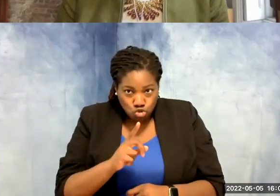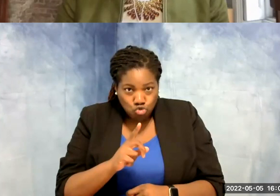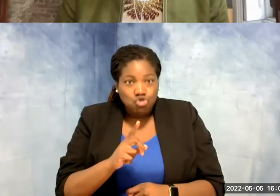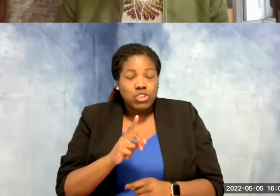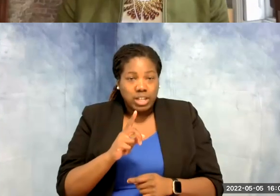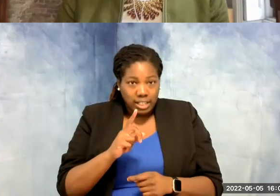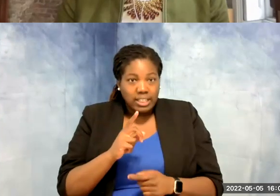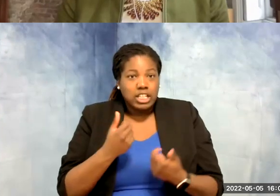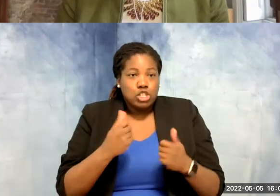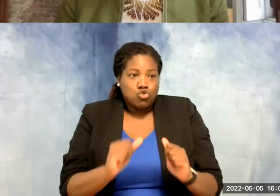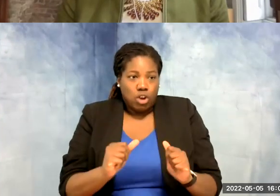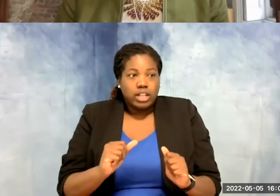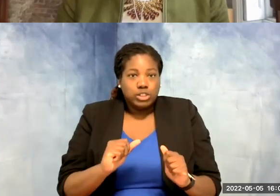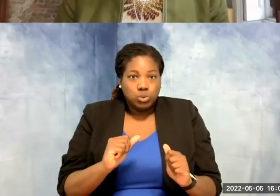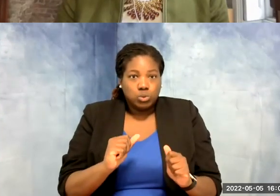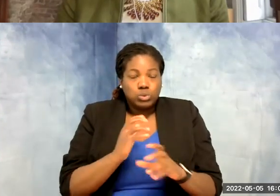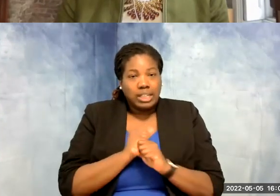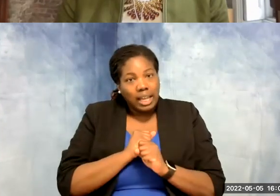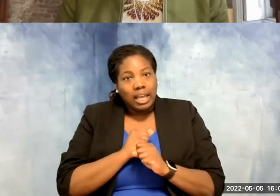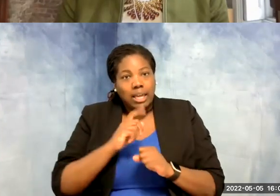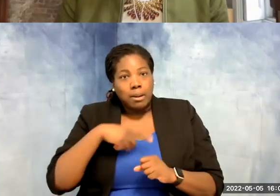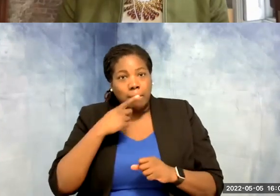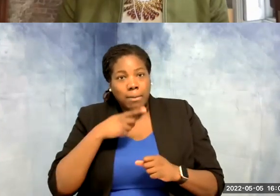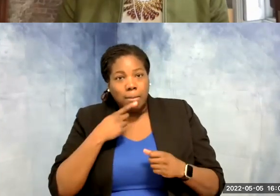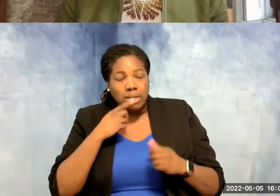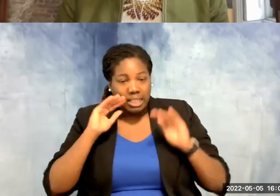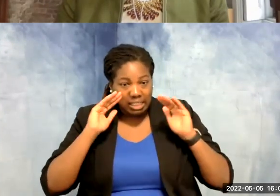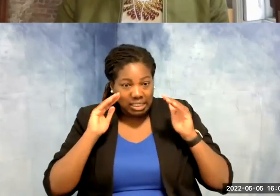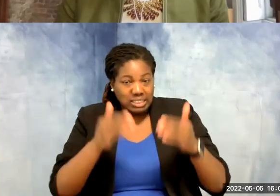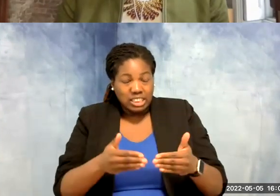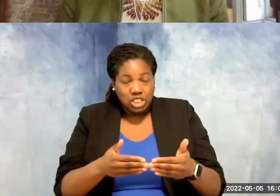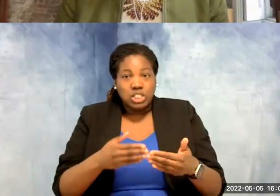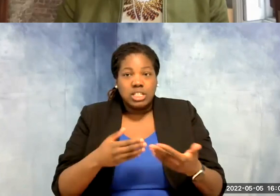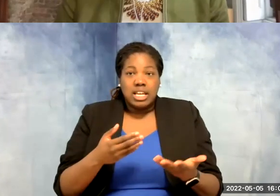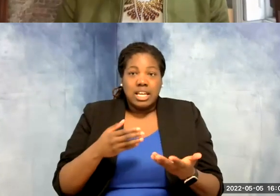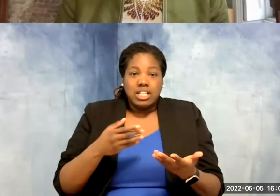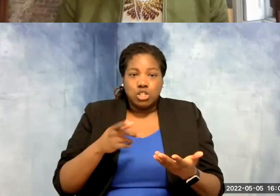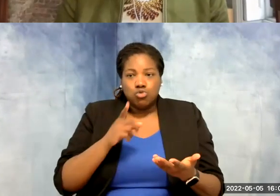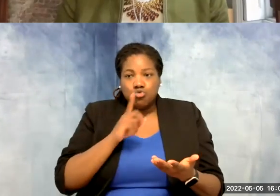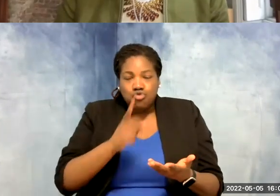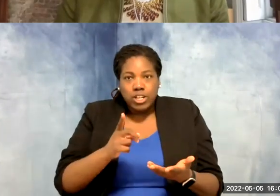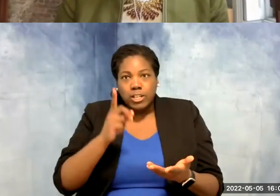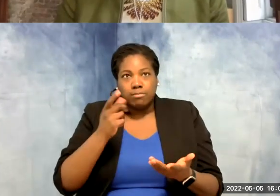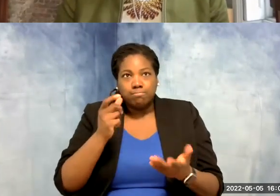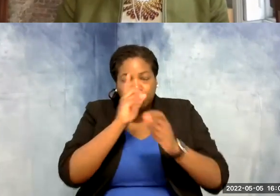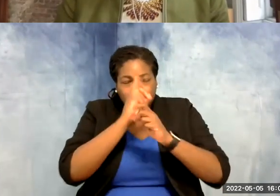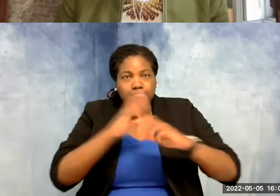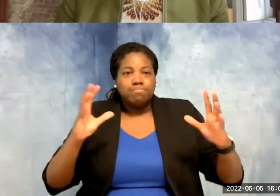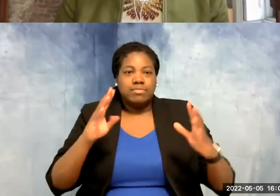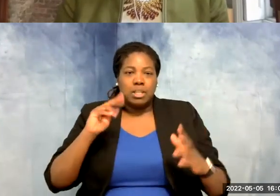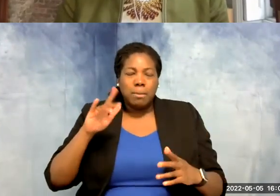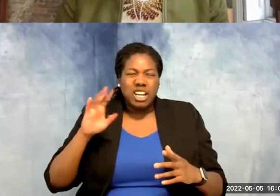attention to really make the story come alive that Michele was speaking to so